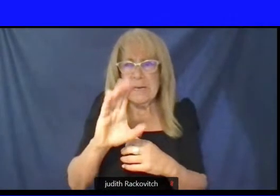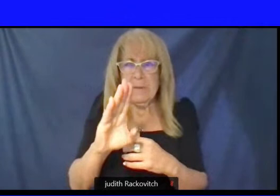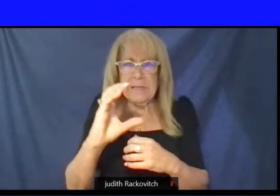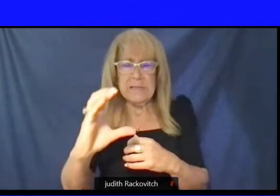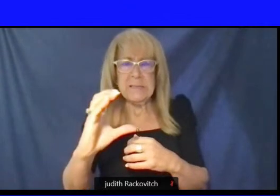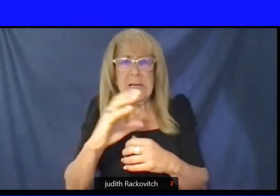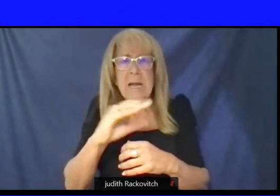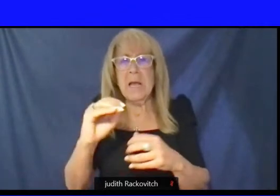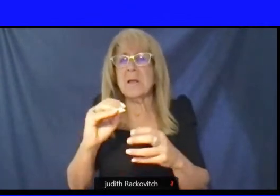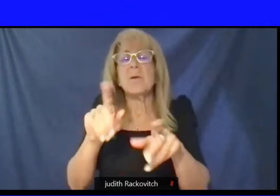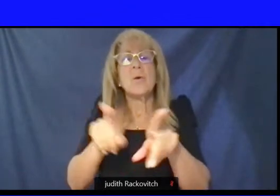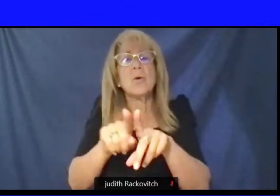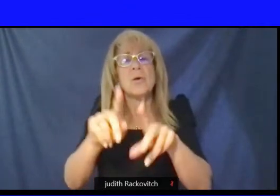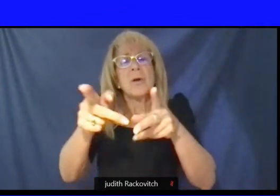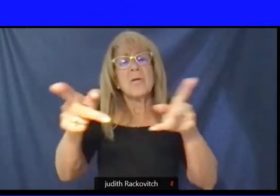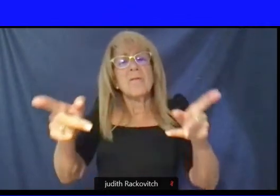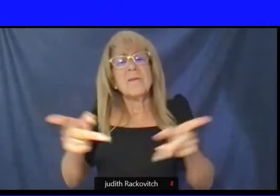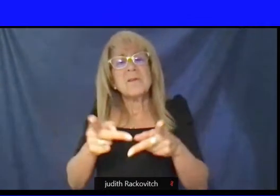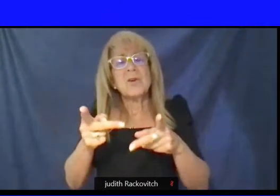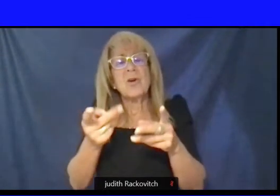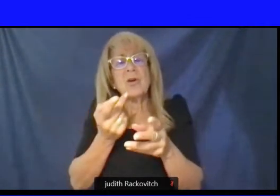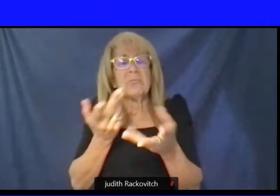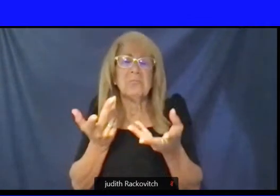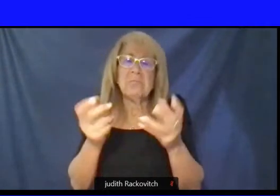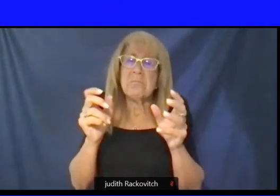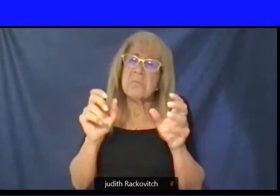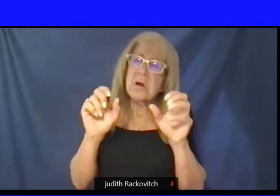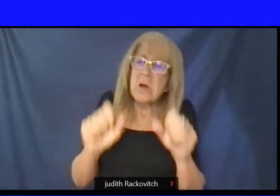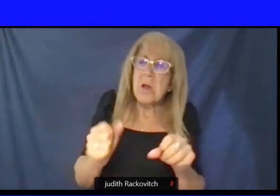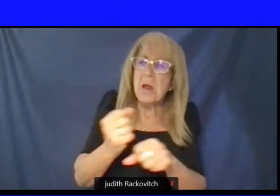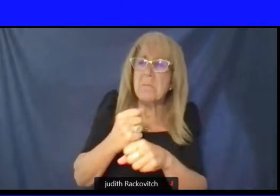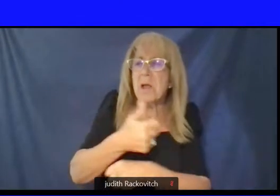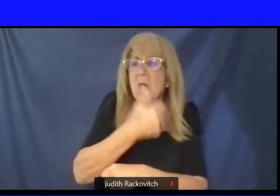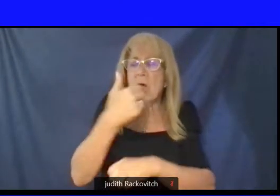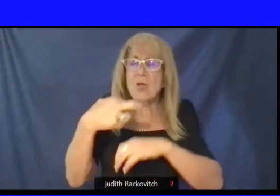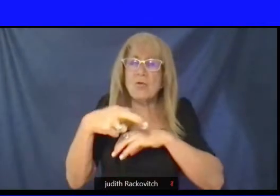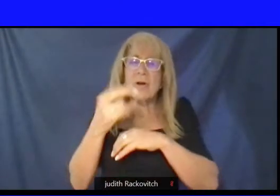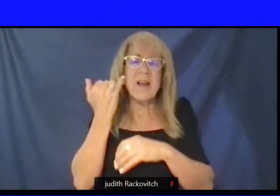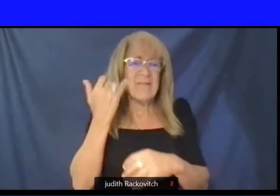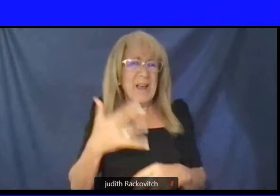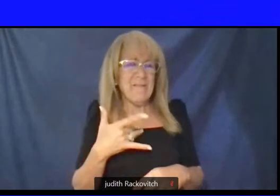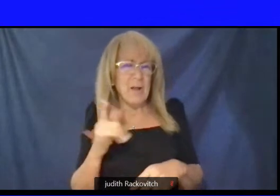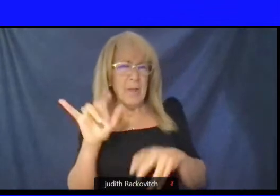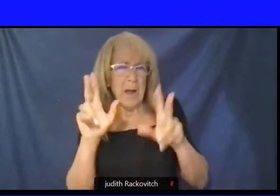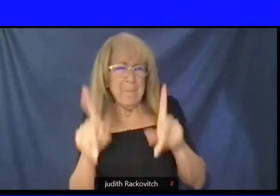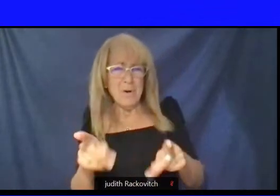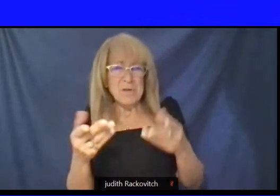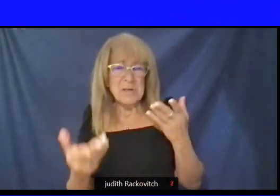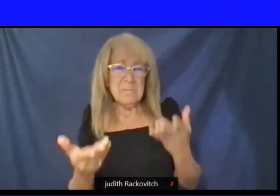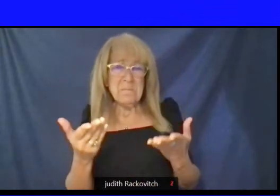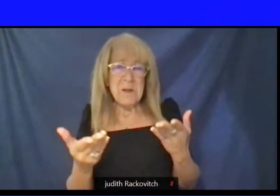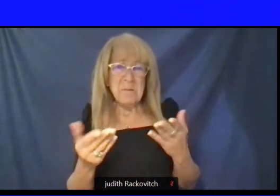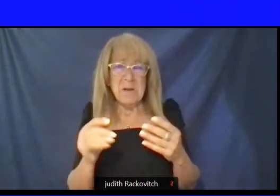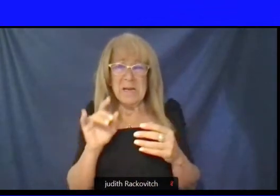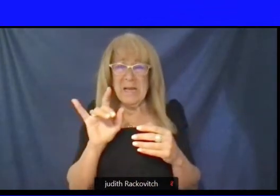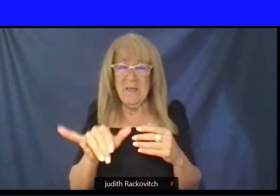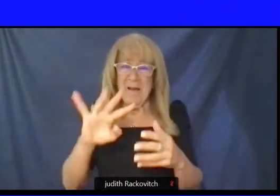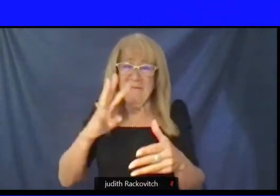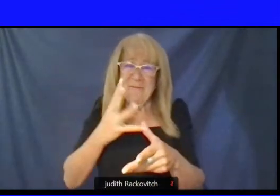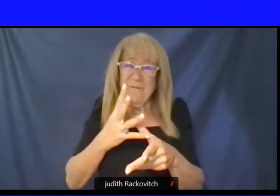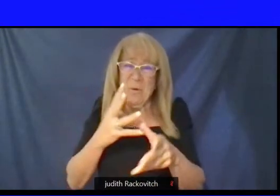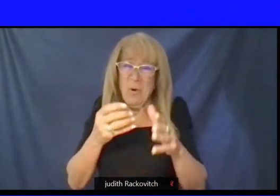This was basically a projection that CBC did a study with a similar